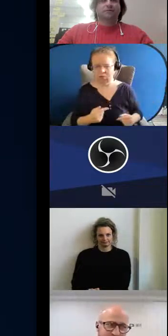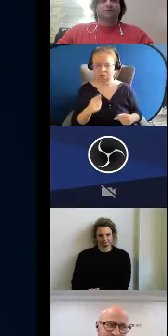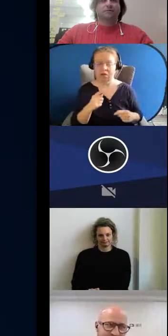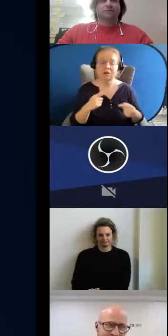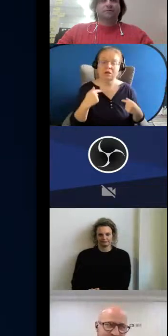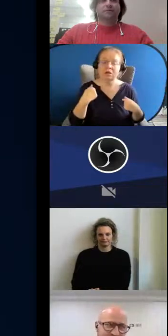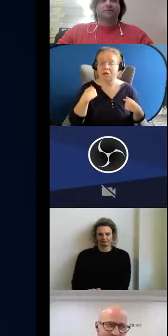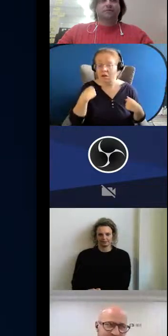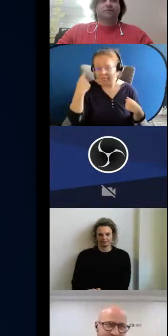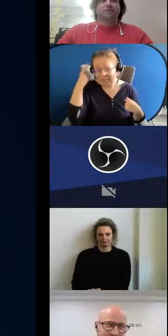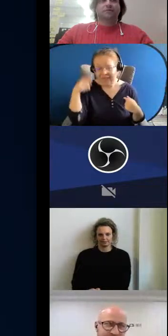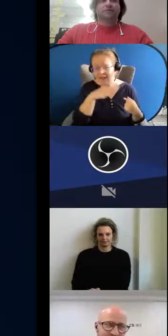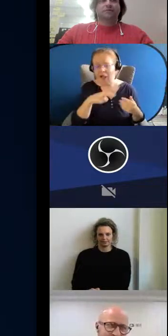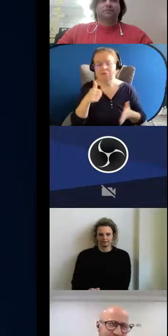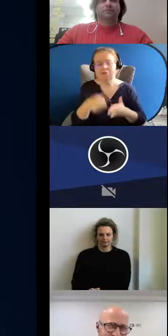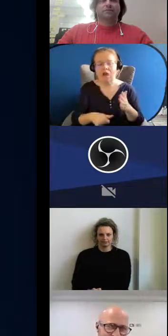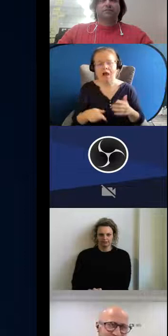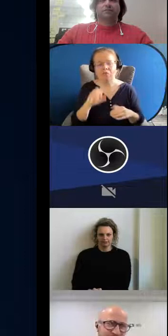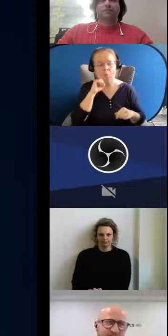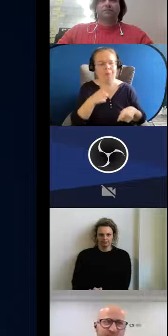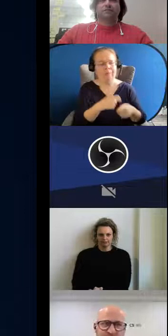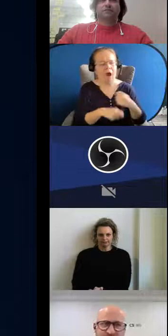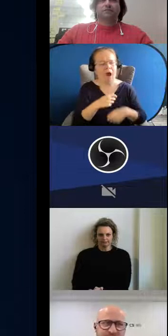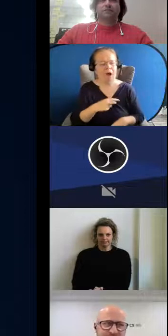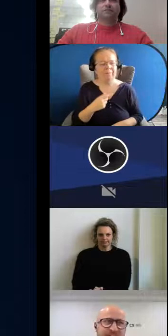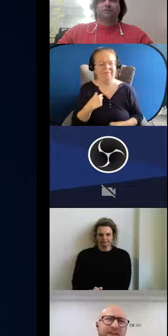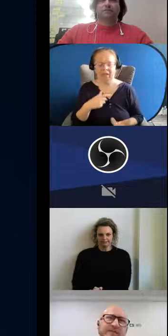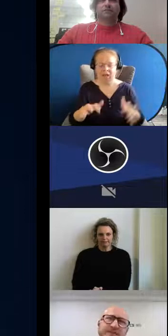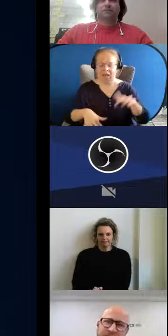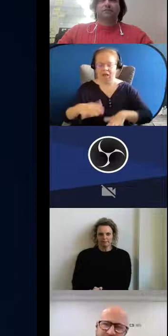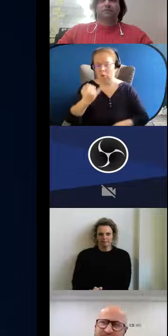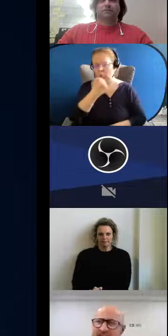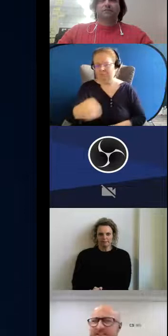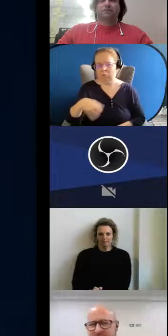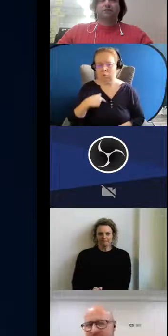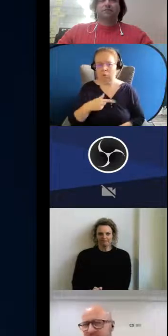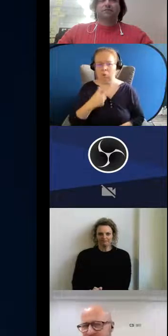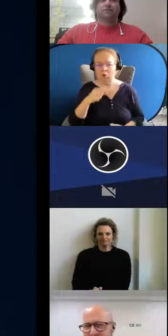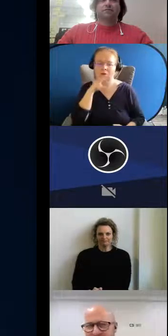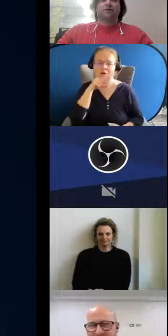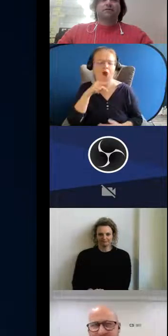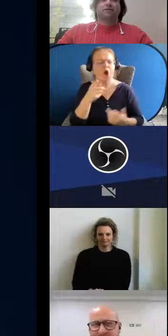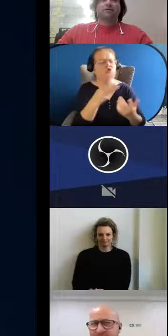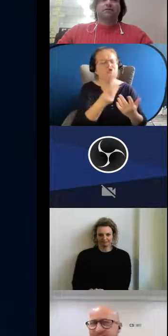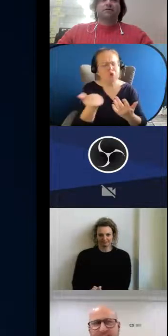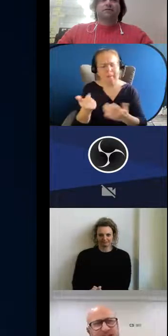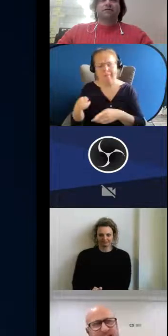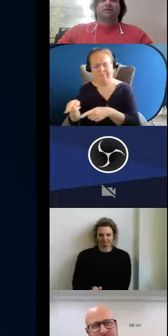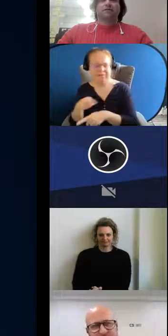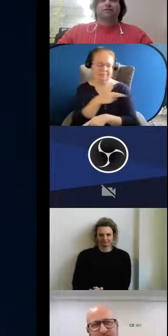I think what we're going to see here is people are going to start adopting voice typing more routinely for certain tasks and not others.